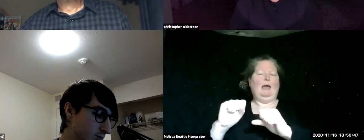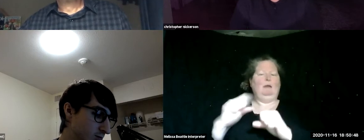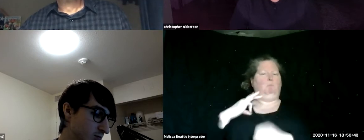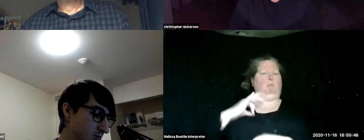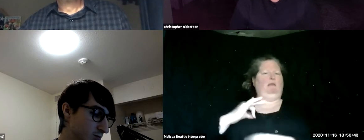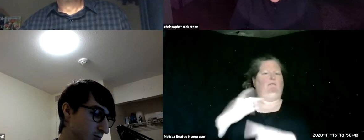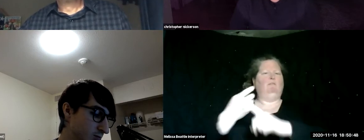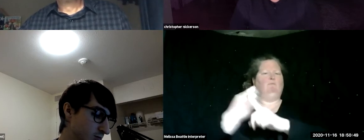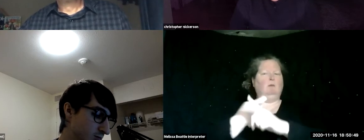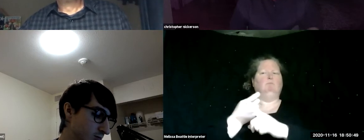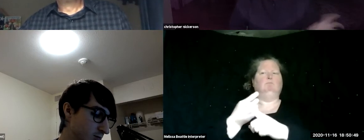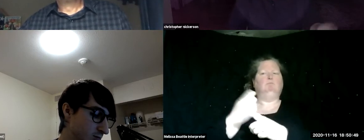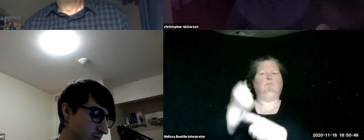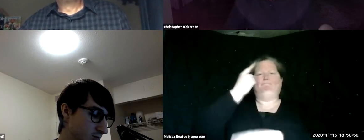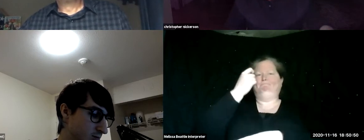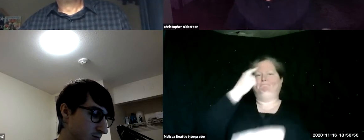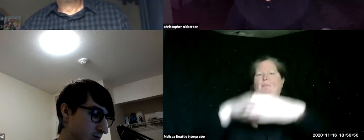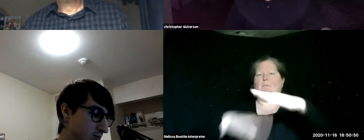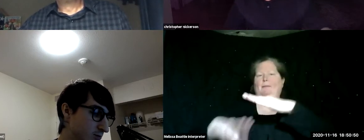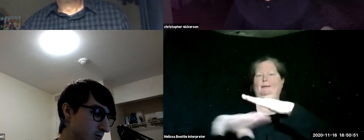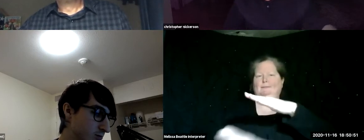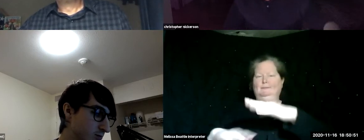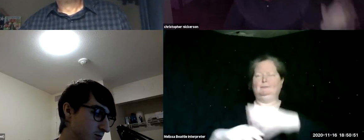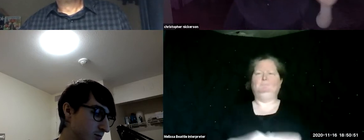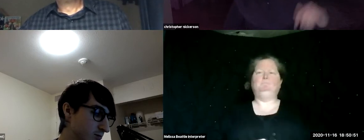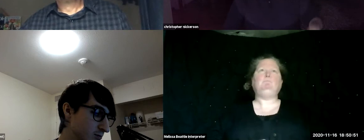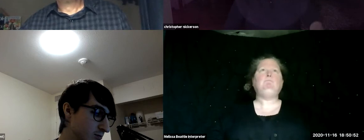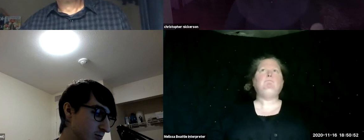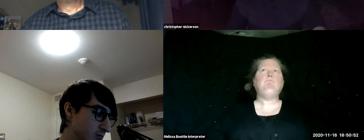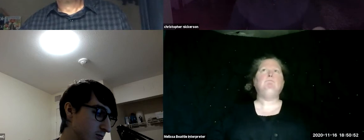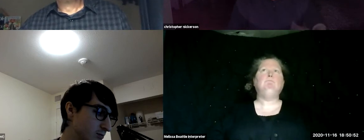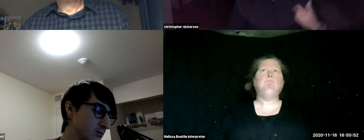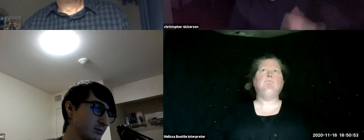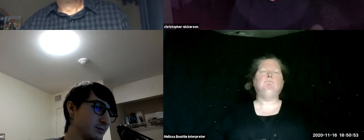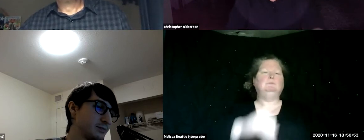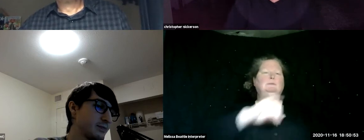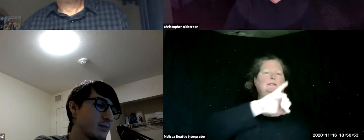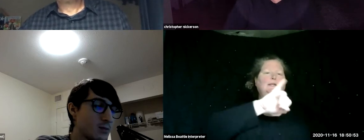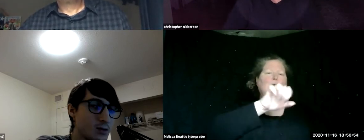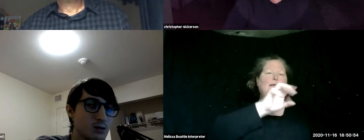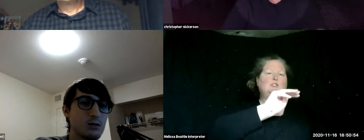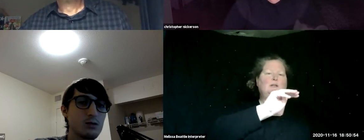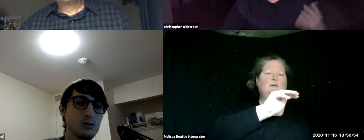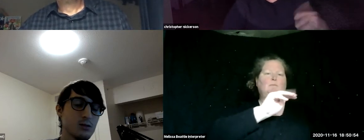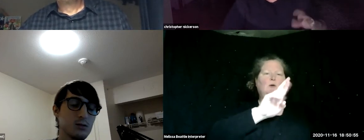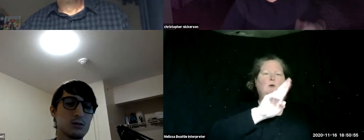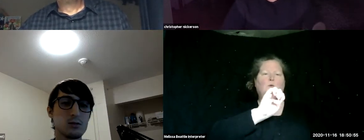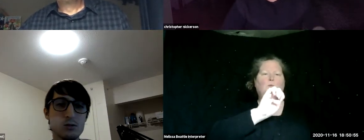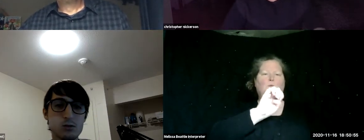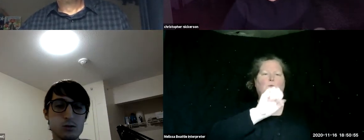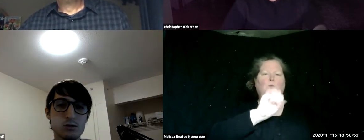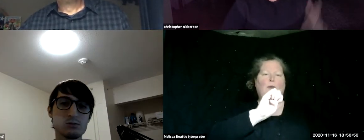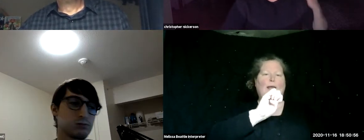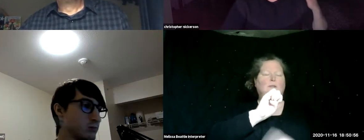know, this Jim Reese, who was one of the guys who caught Bin Laden, did some